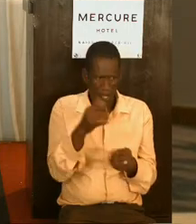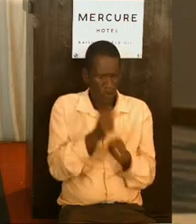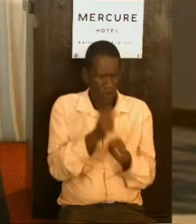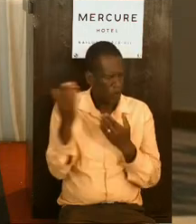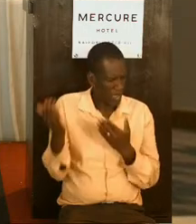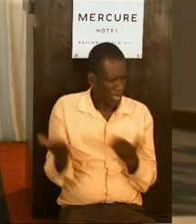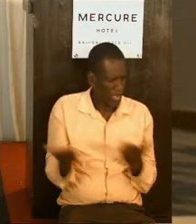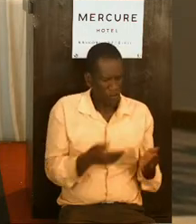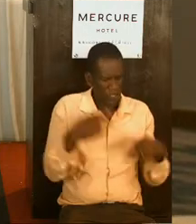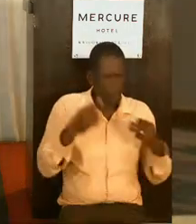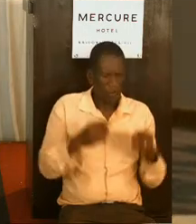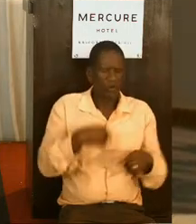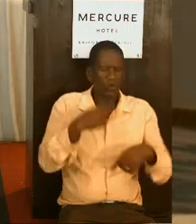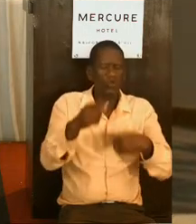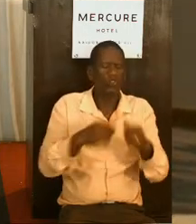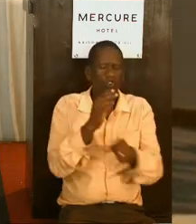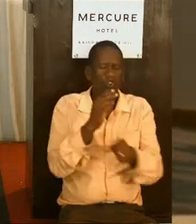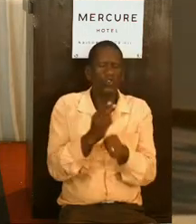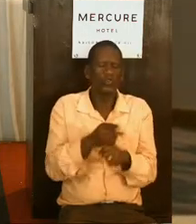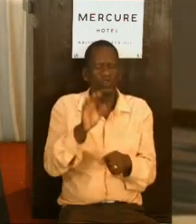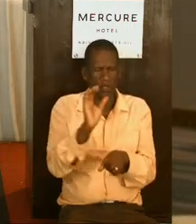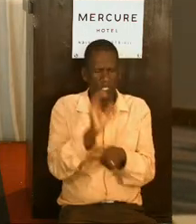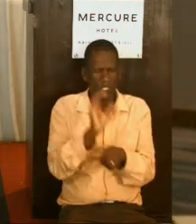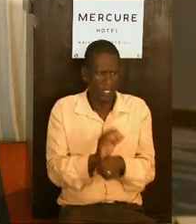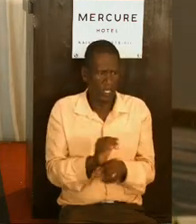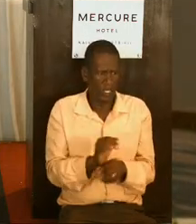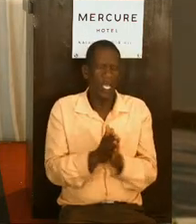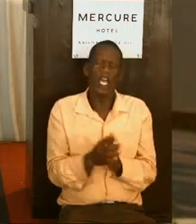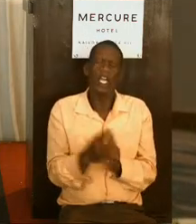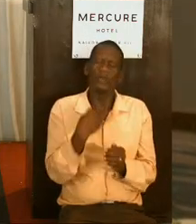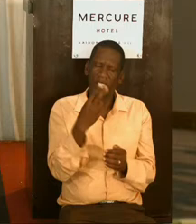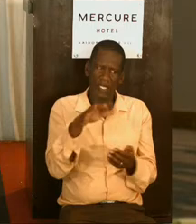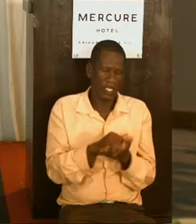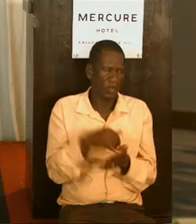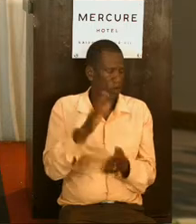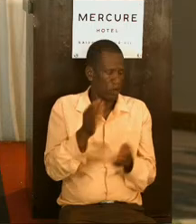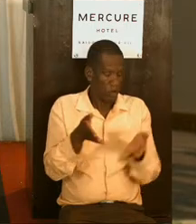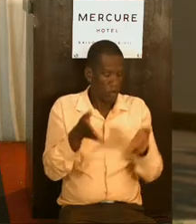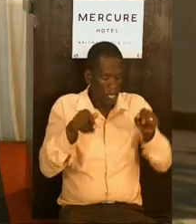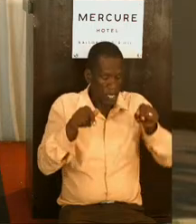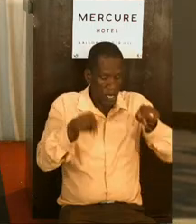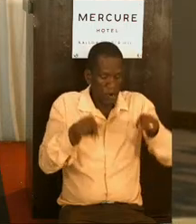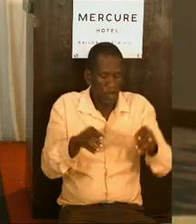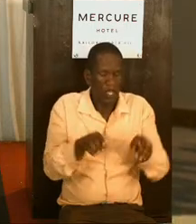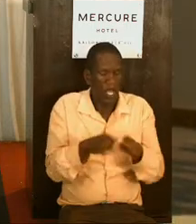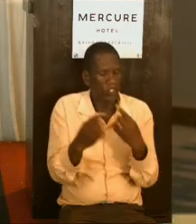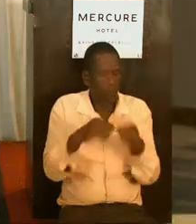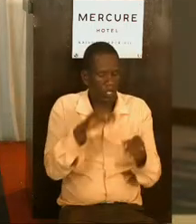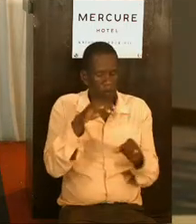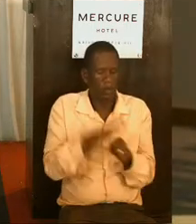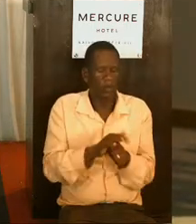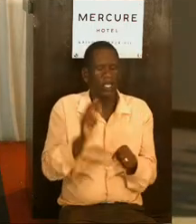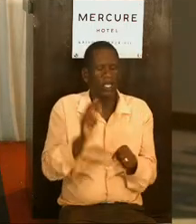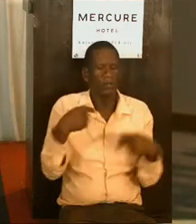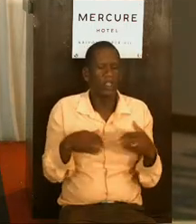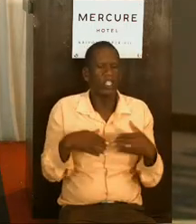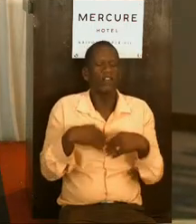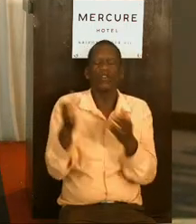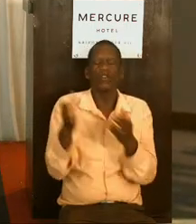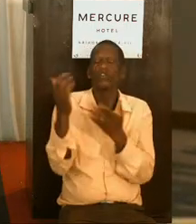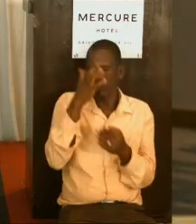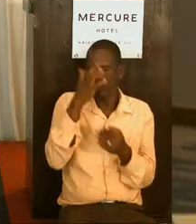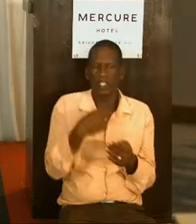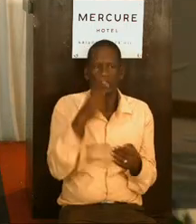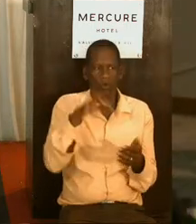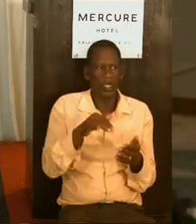do you allow these people to continue using the palpit and we are seeing that more in fact right now when you speak to a lot of Kenyans they have lost hope because